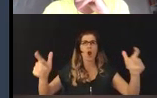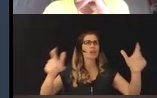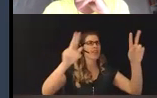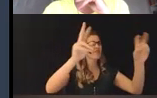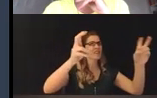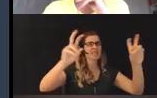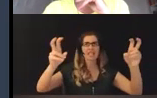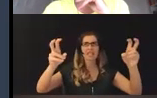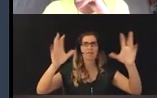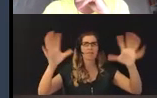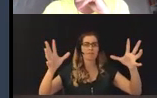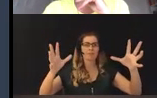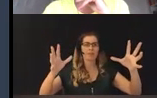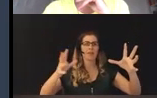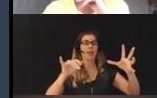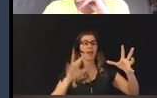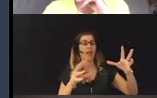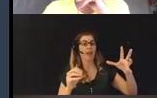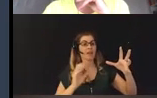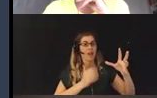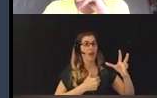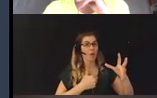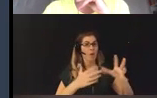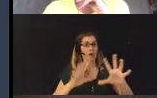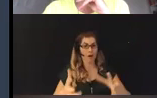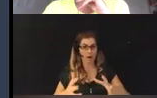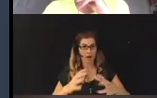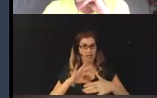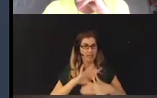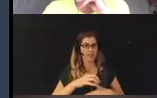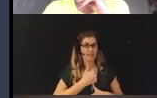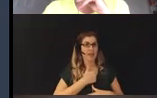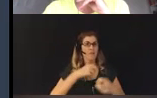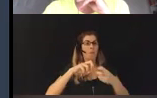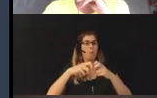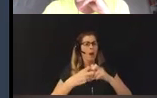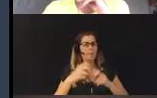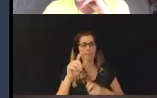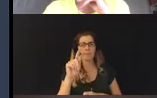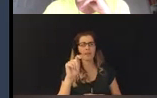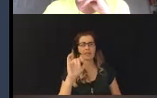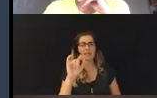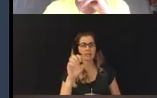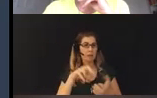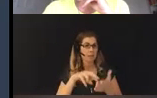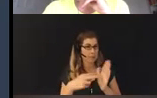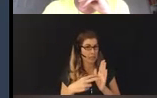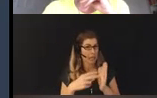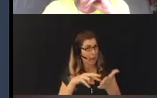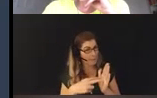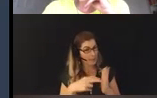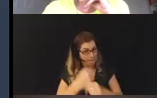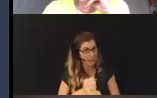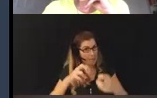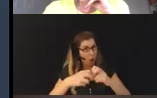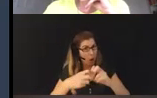it problematizes ourselves and our context. Now, when I say problematizes, I don't mean make a problem. What I mean is it encourages